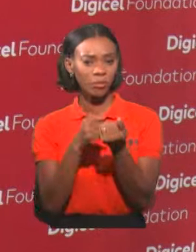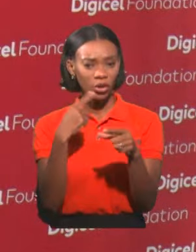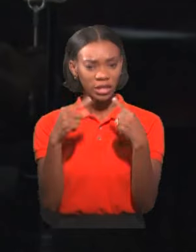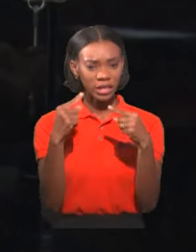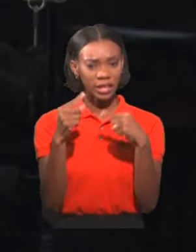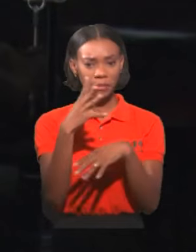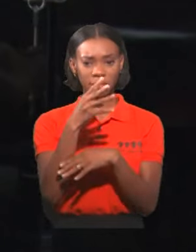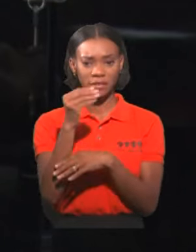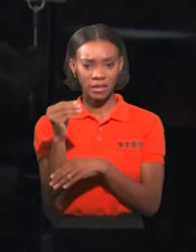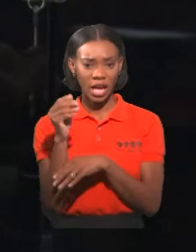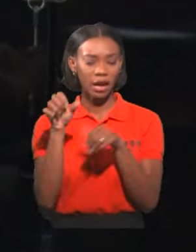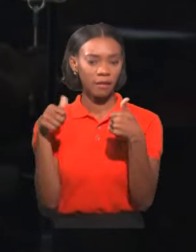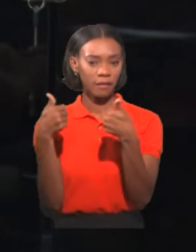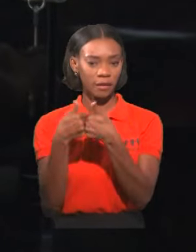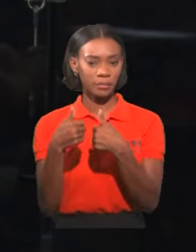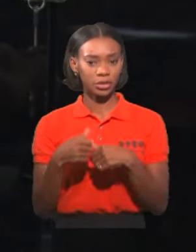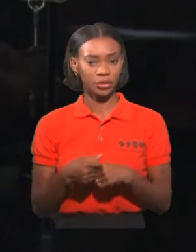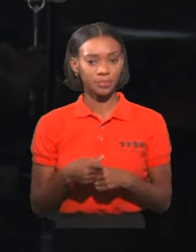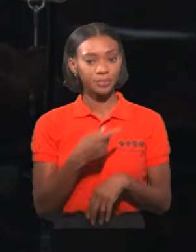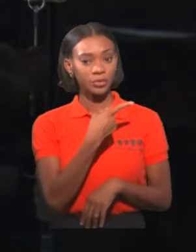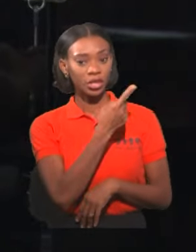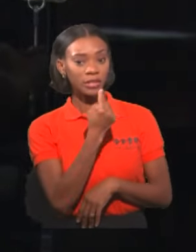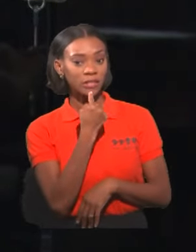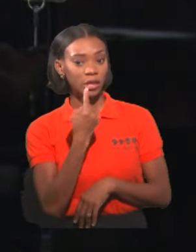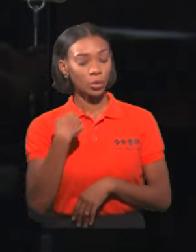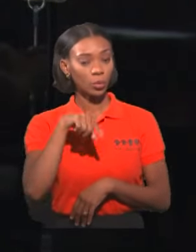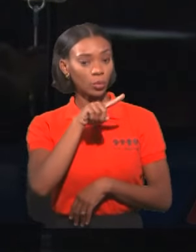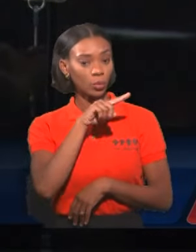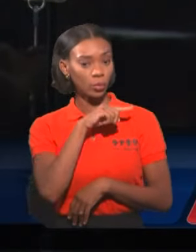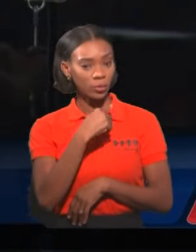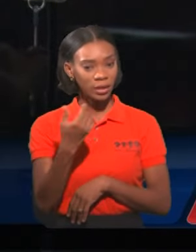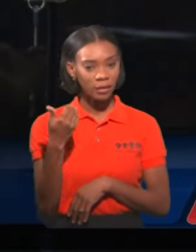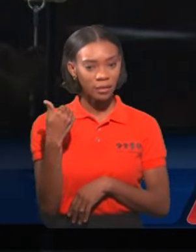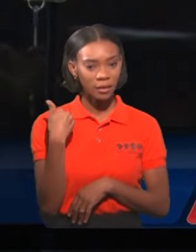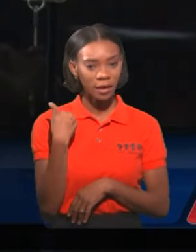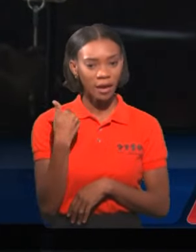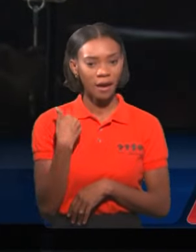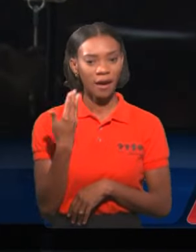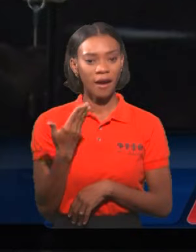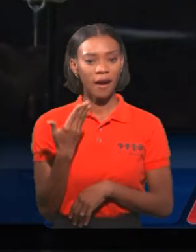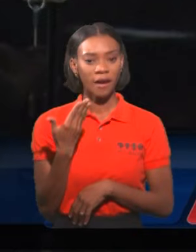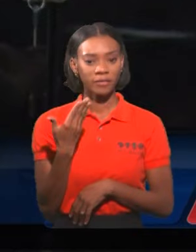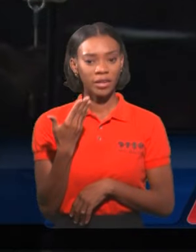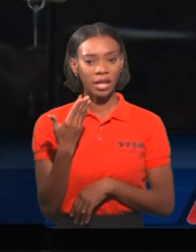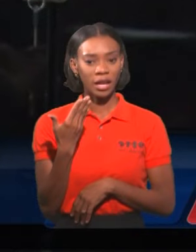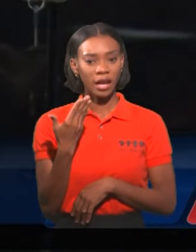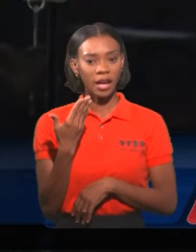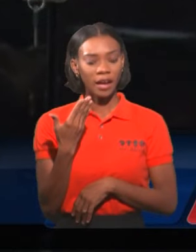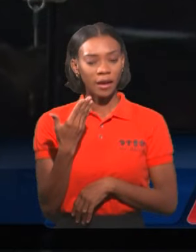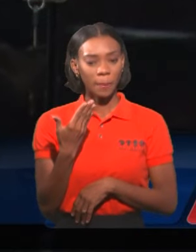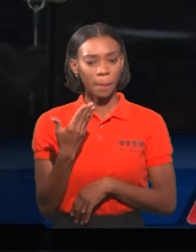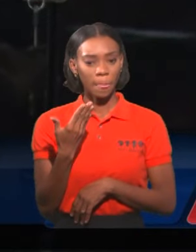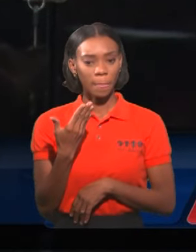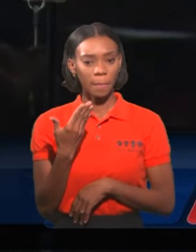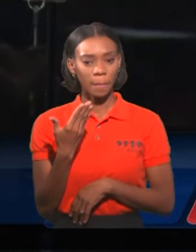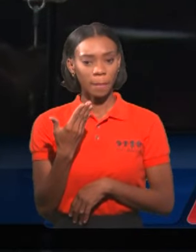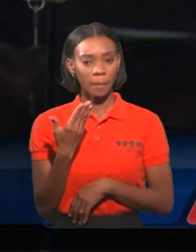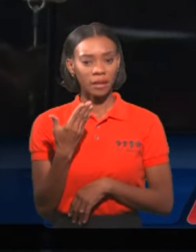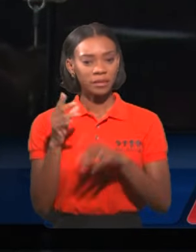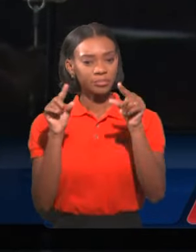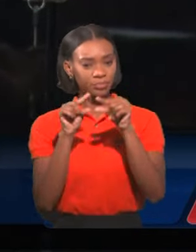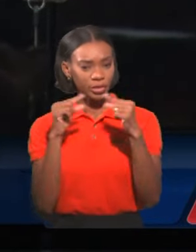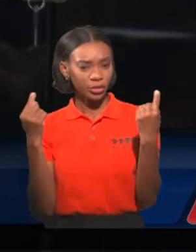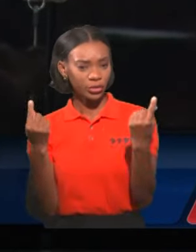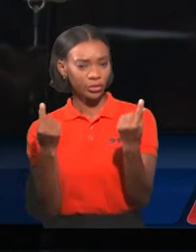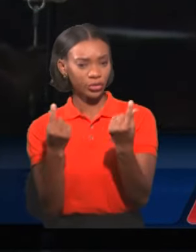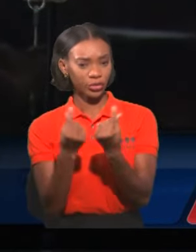competition. So we've created a campaign that we call Be a Fan, with incentives for larger groups of families and friends